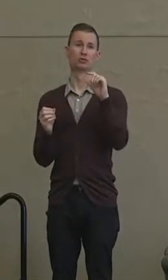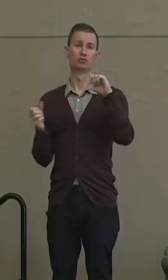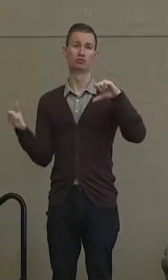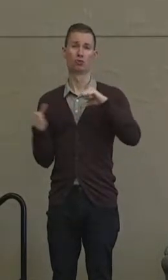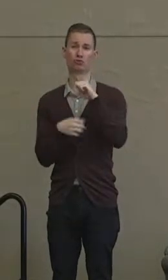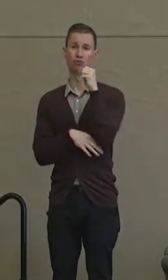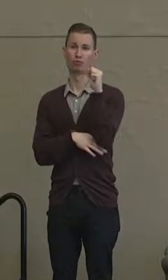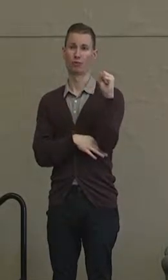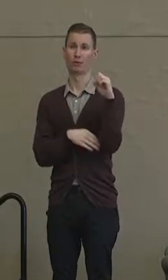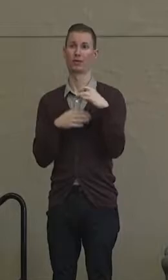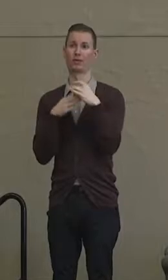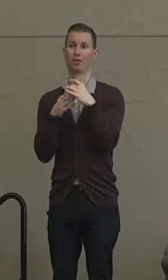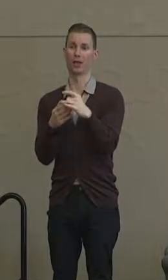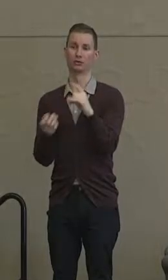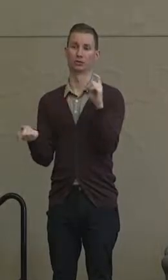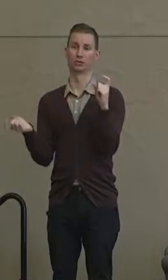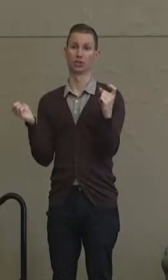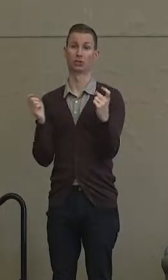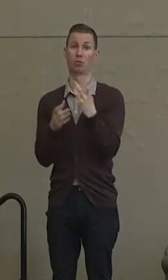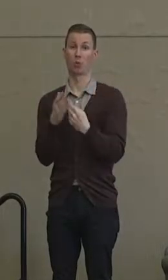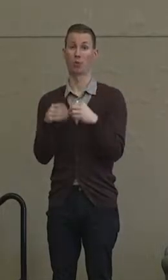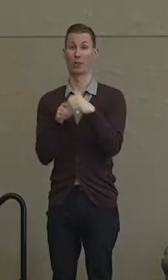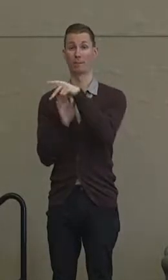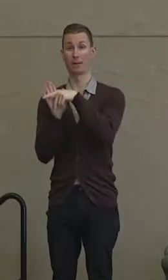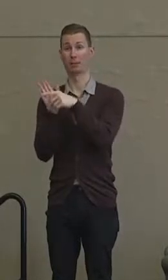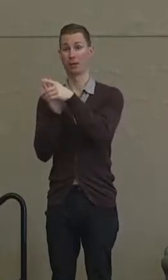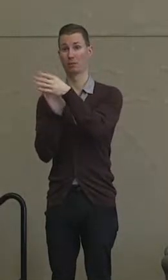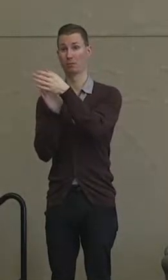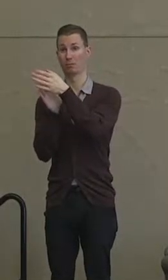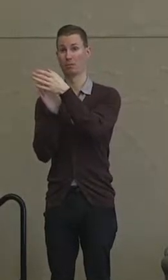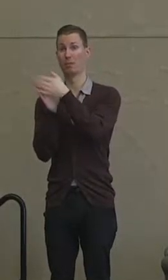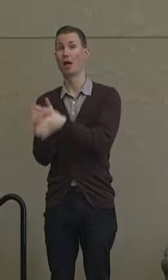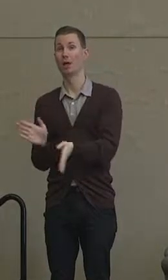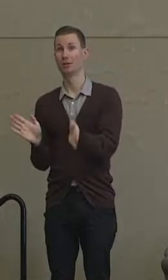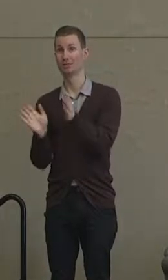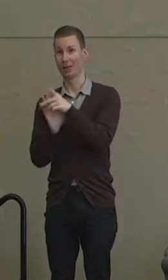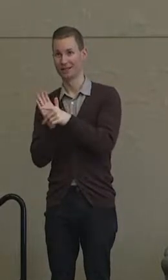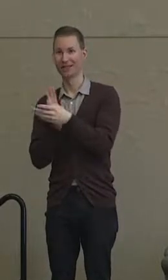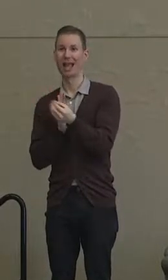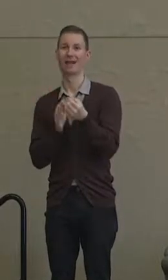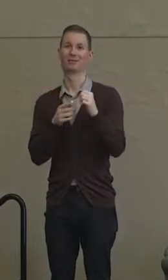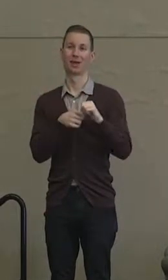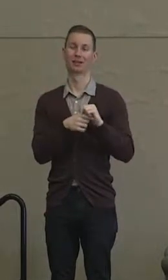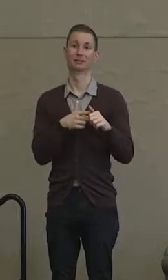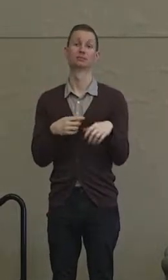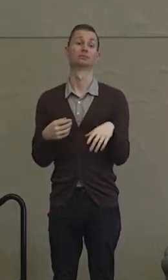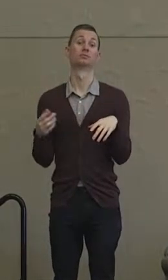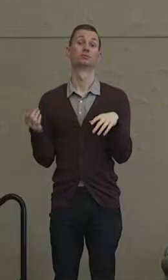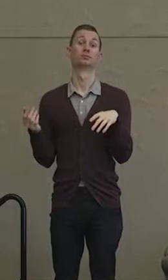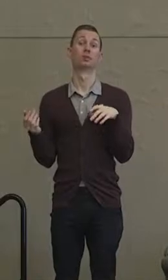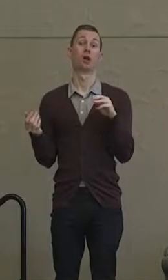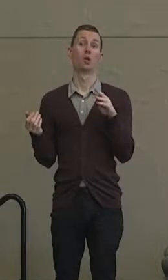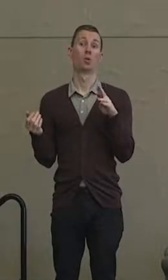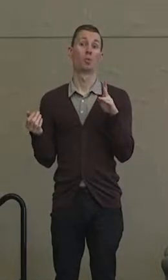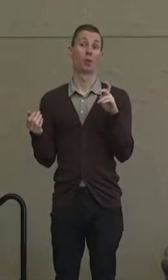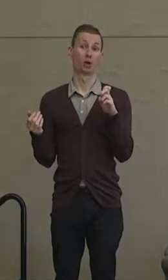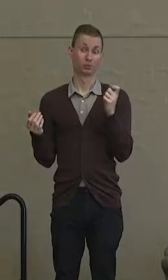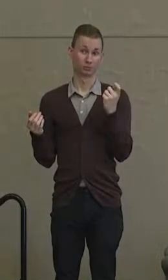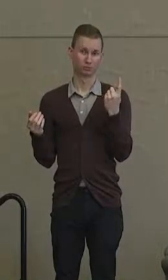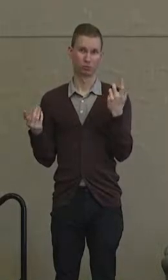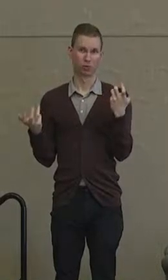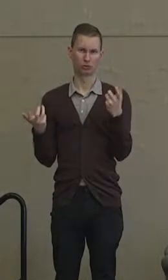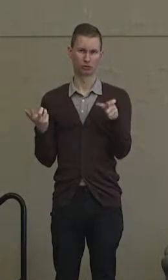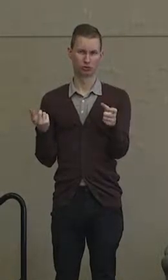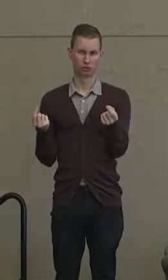to the changes in both public policy and in practice. Ms. Burke realized that what she wished she had done, what she should